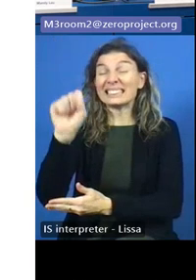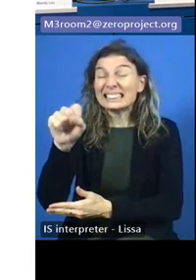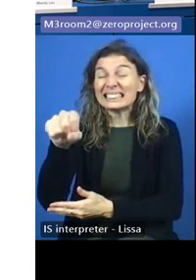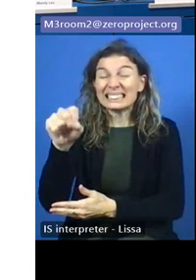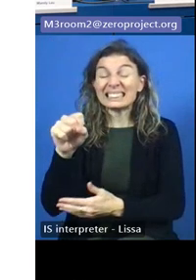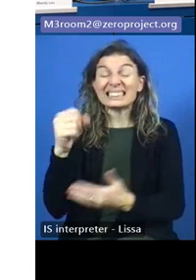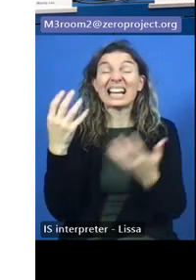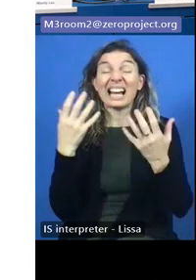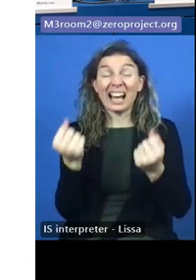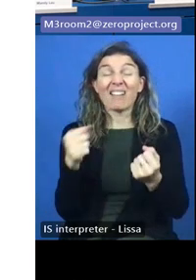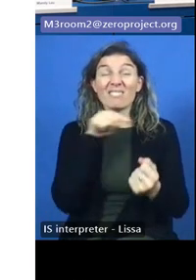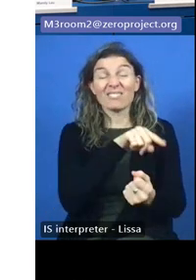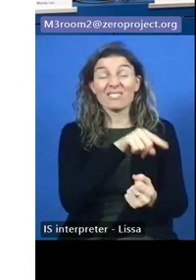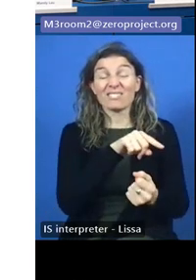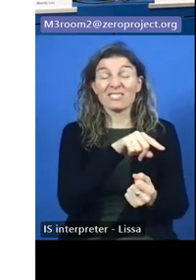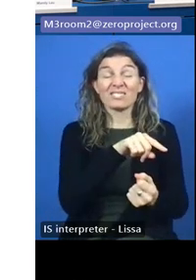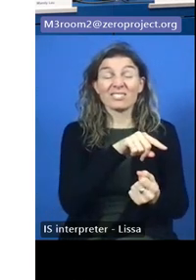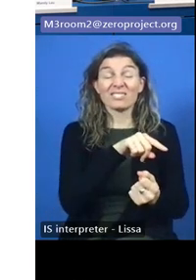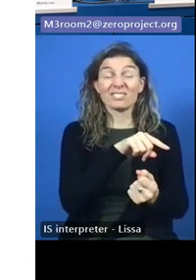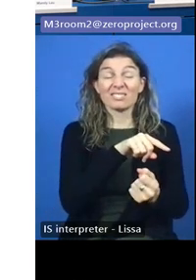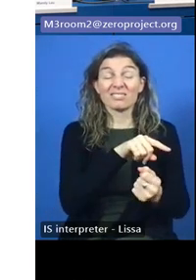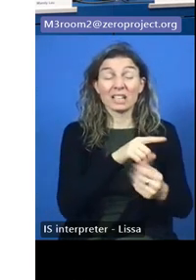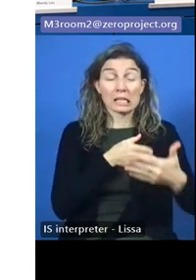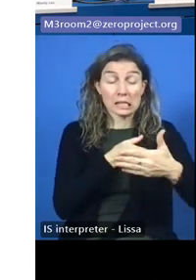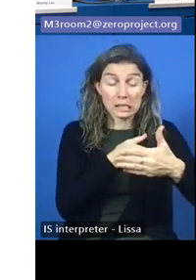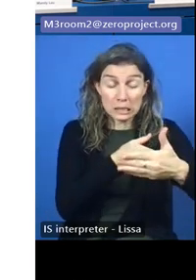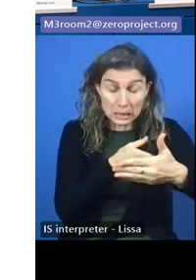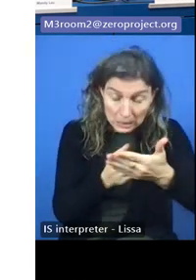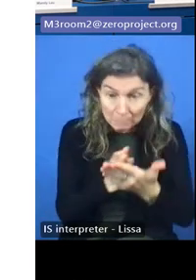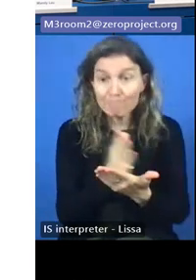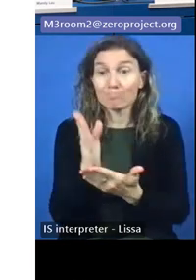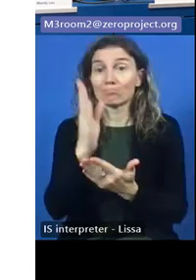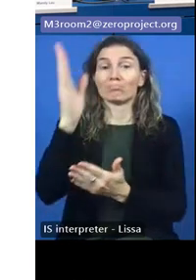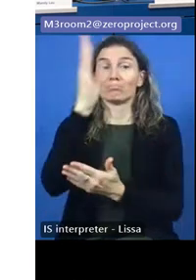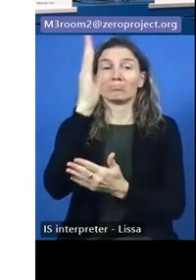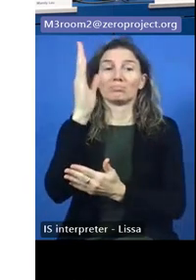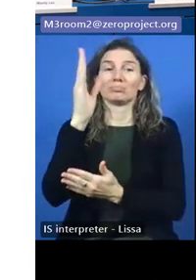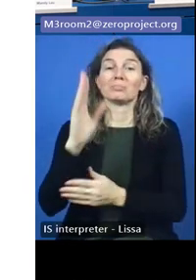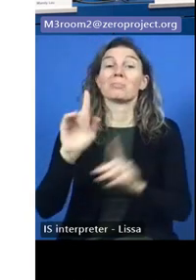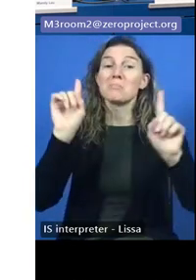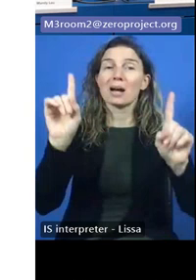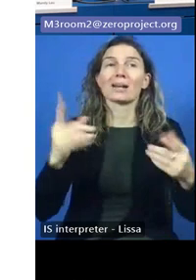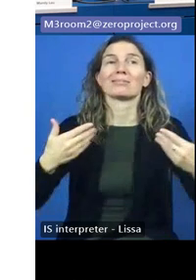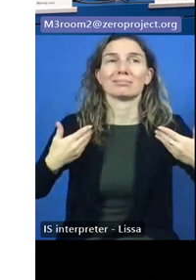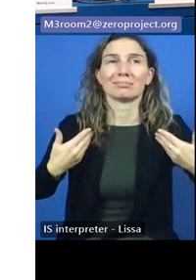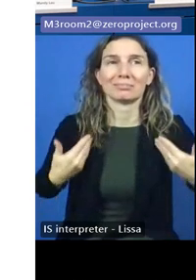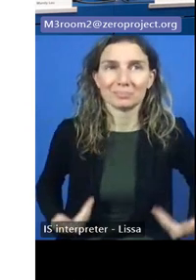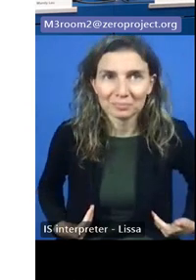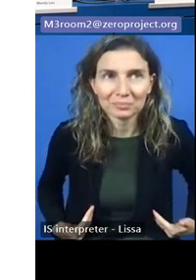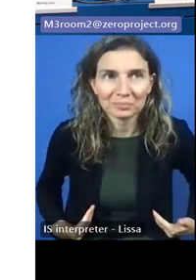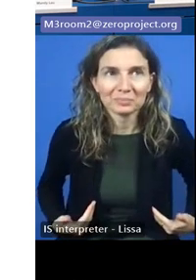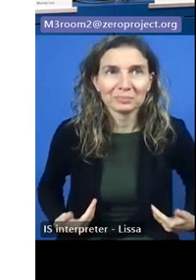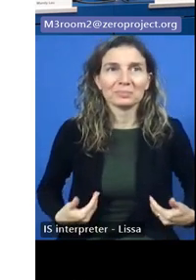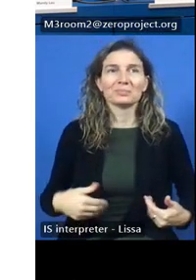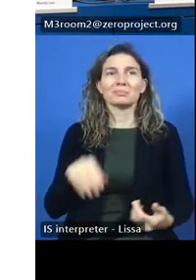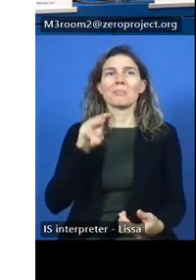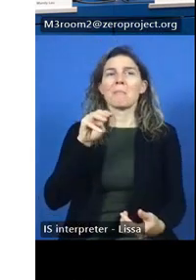ODILI. I am the founder and CEO of Save Our Needy Organization, a nonprofit and non-governmental